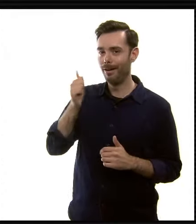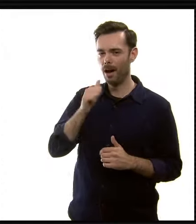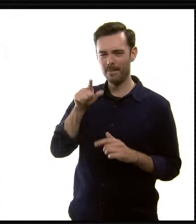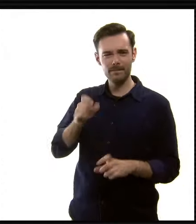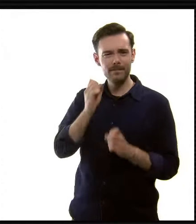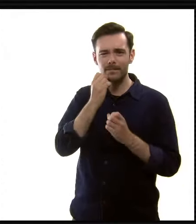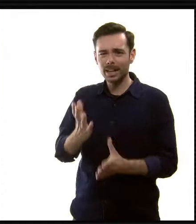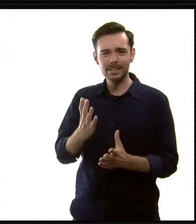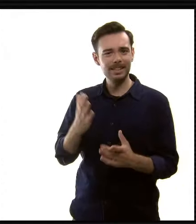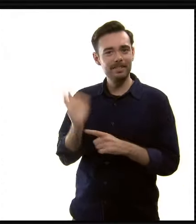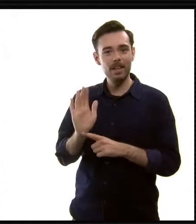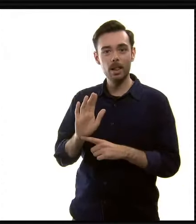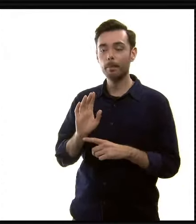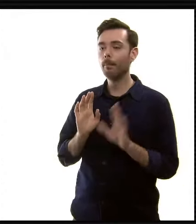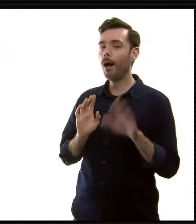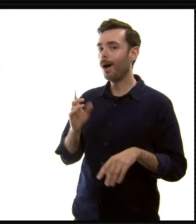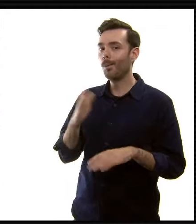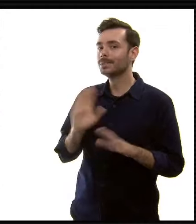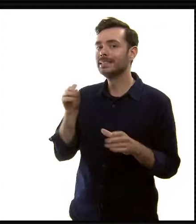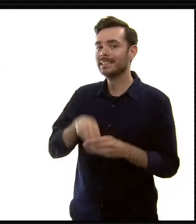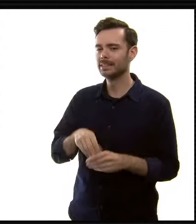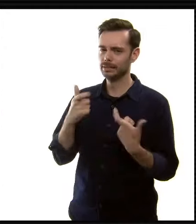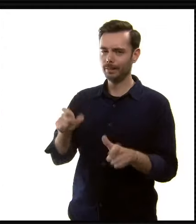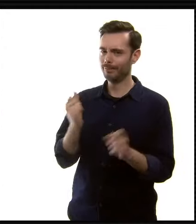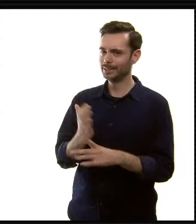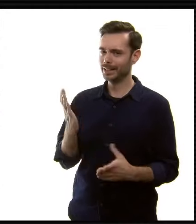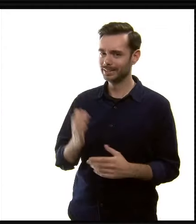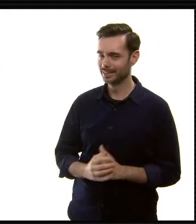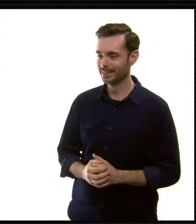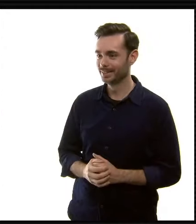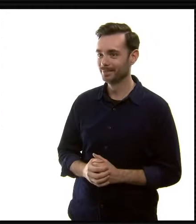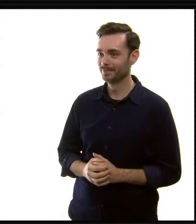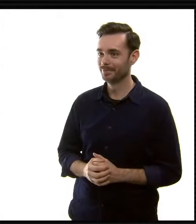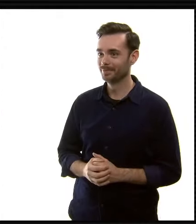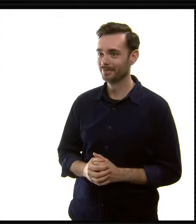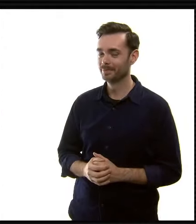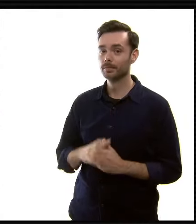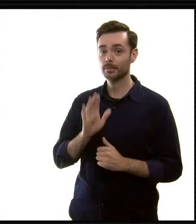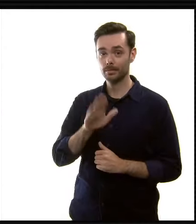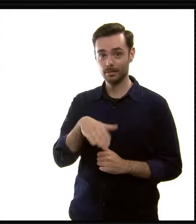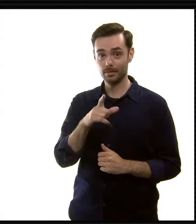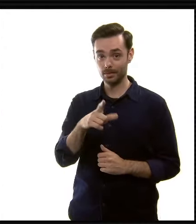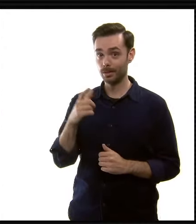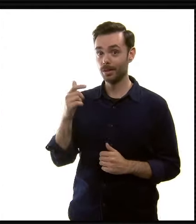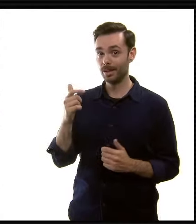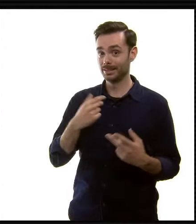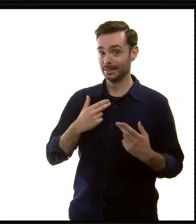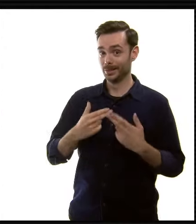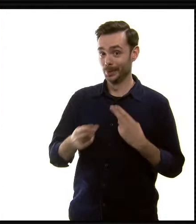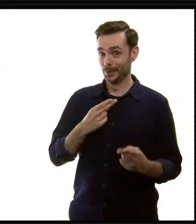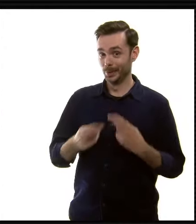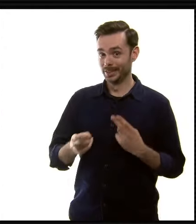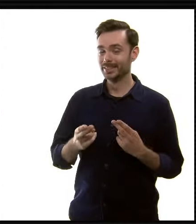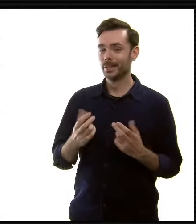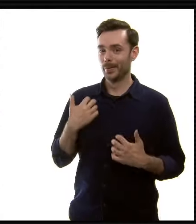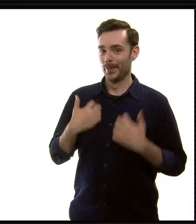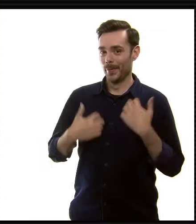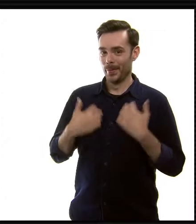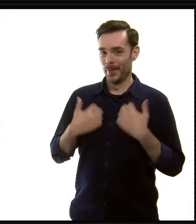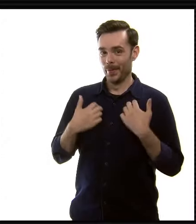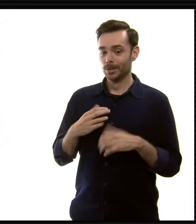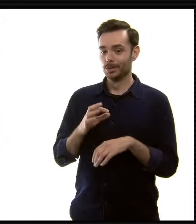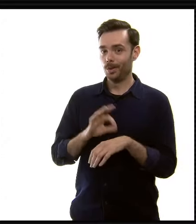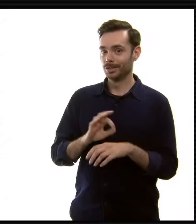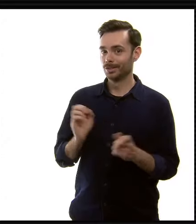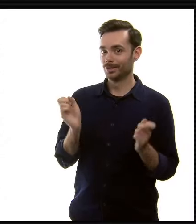fact I wasn't in it. Then you will be delighted to hear that there's some very exciting Doctor Strange news. And to tell us all about it is